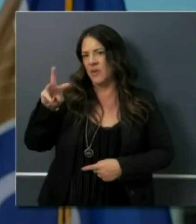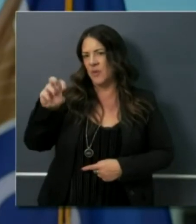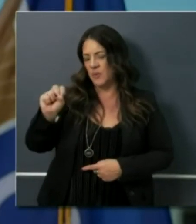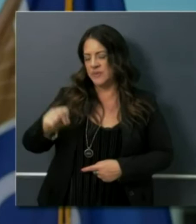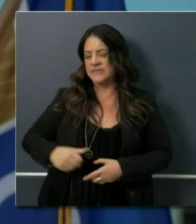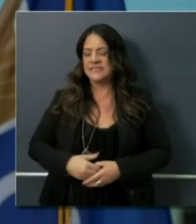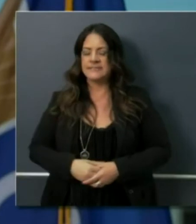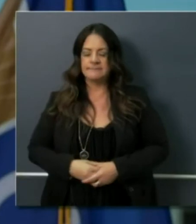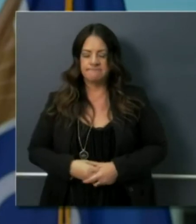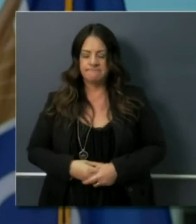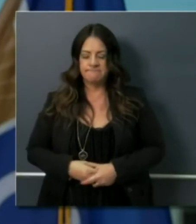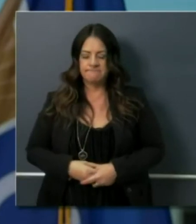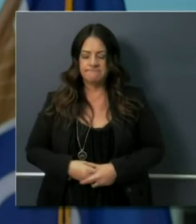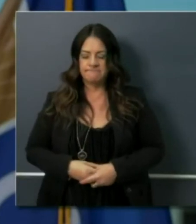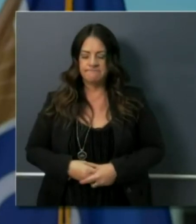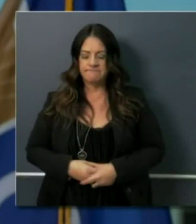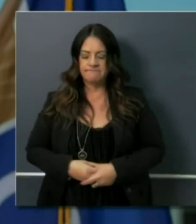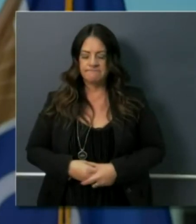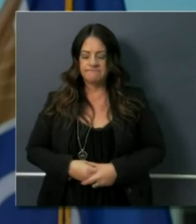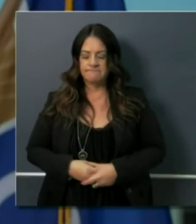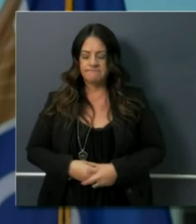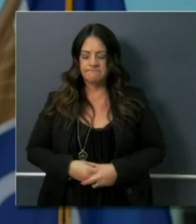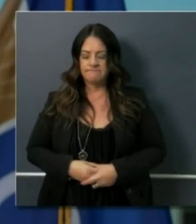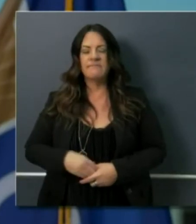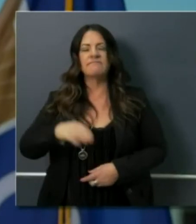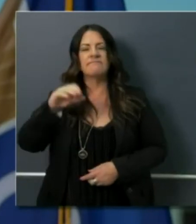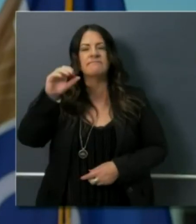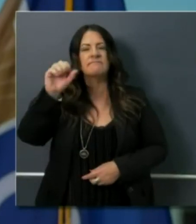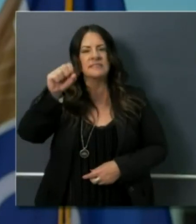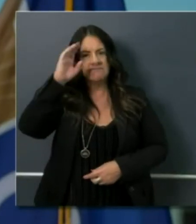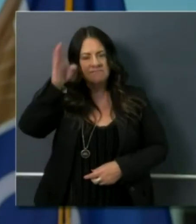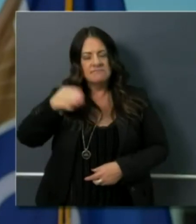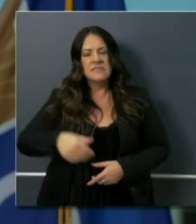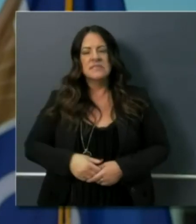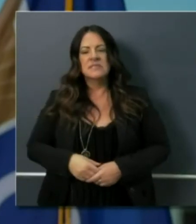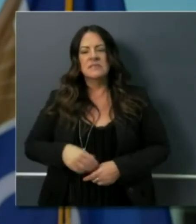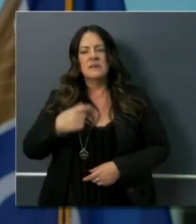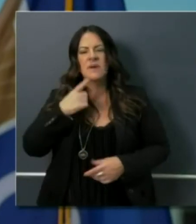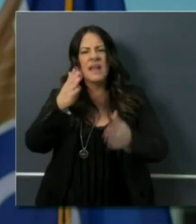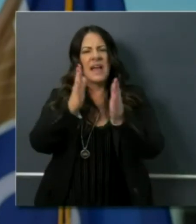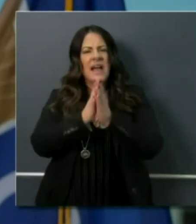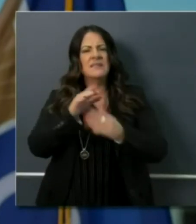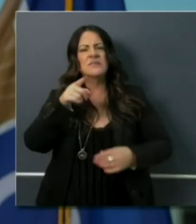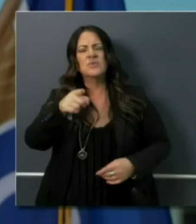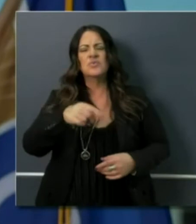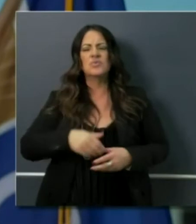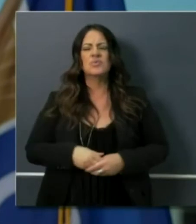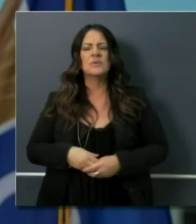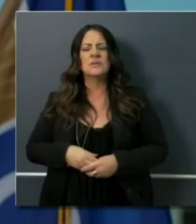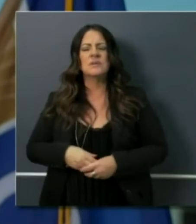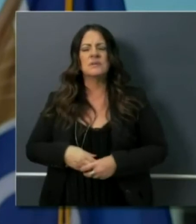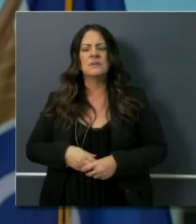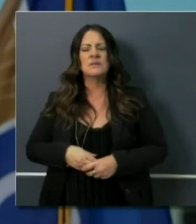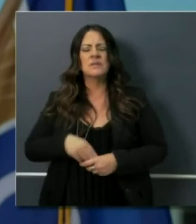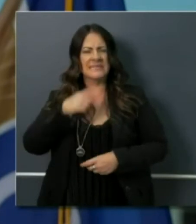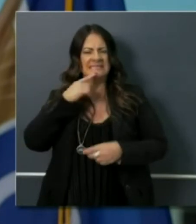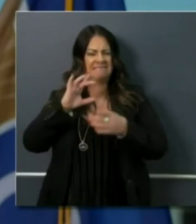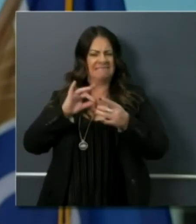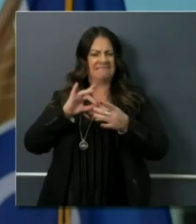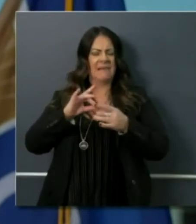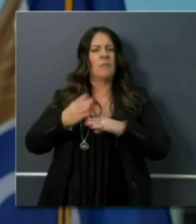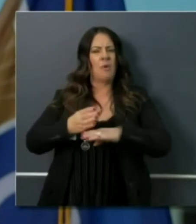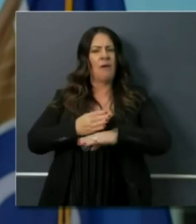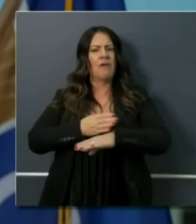Thank you, Governor. I wanted to ask you about, given the early progress you just discussed, there's been a lot